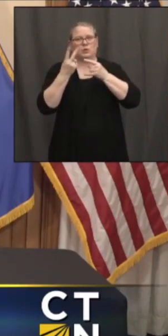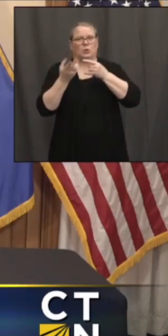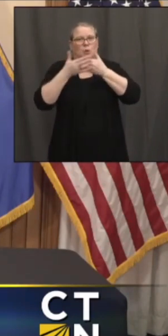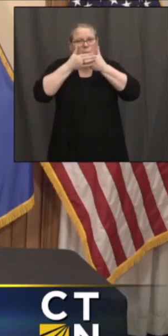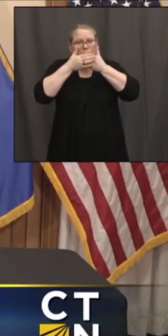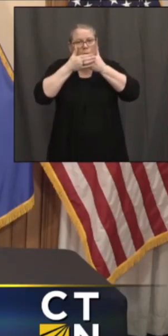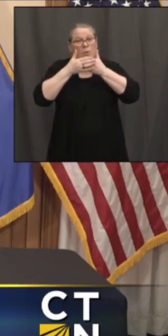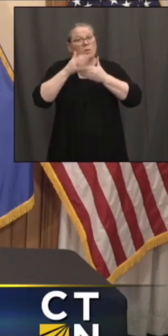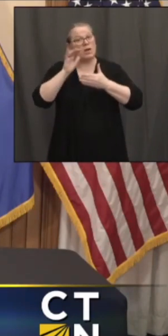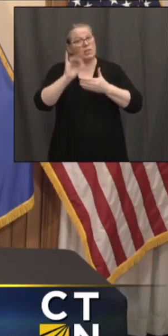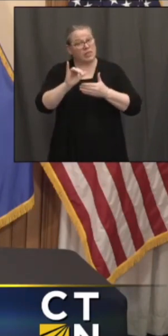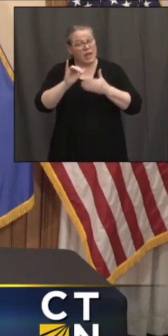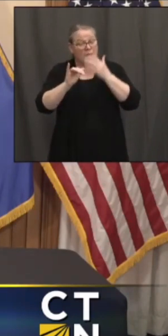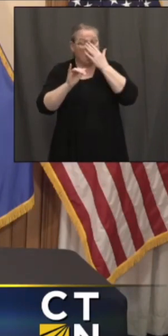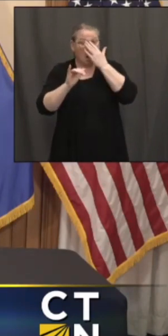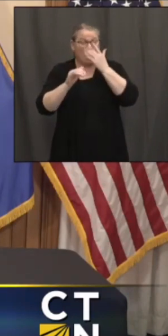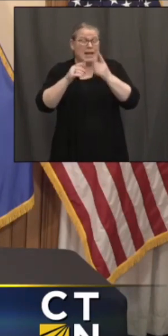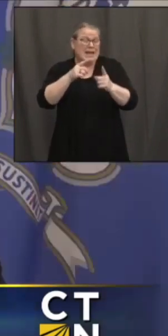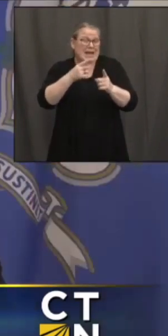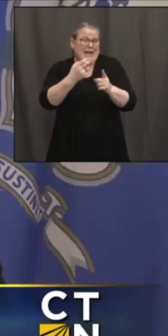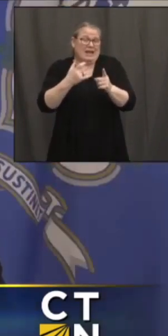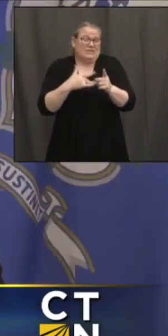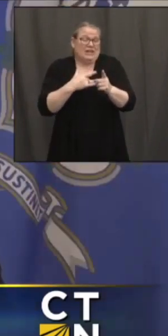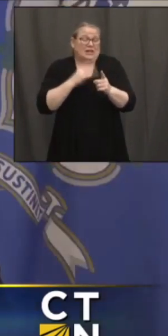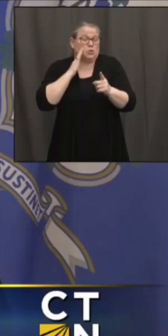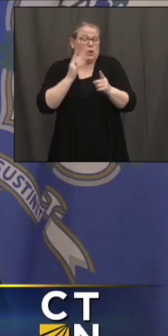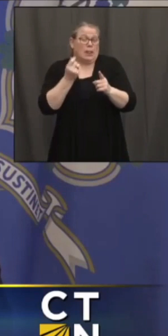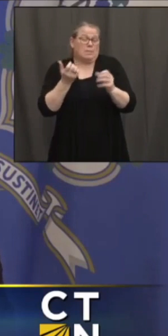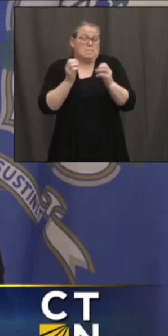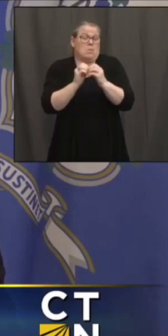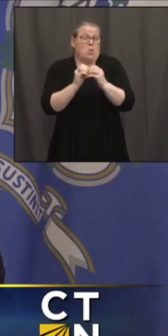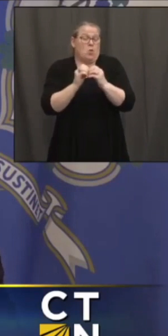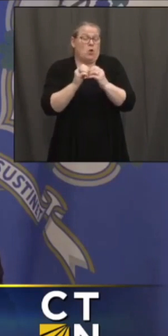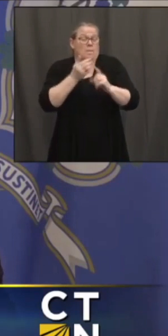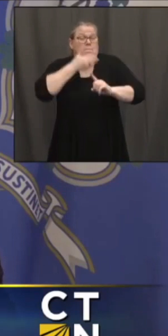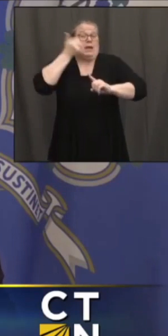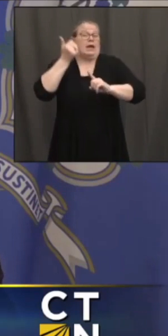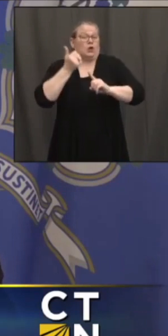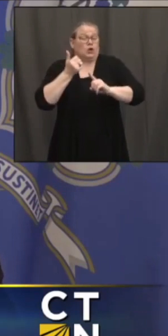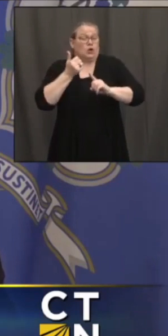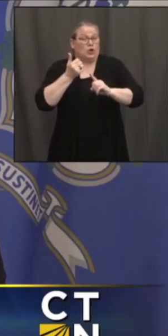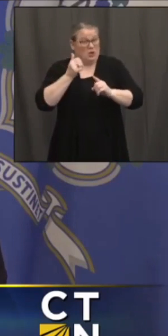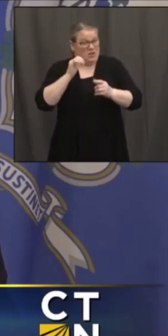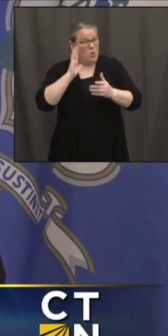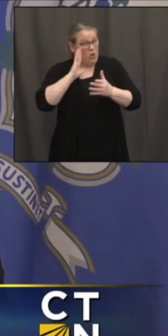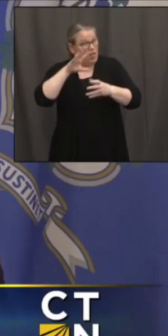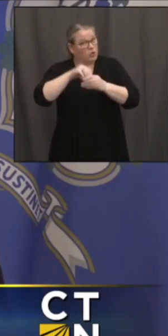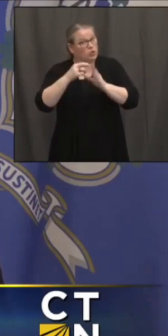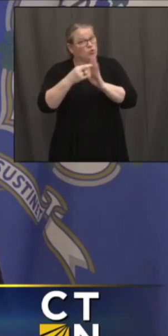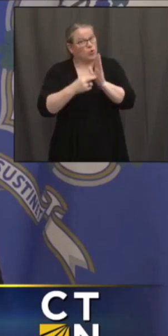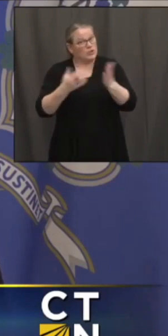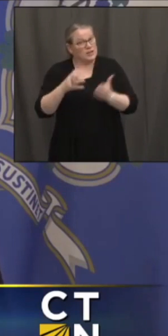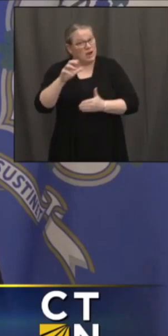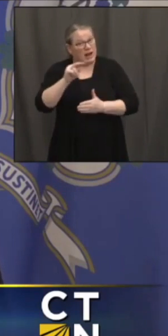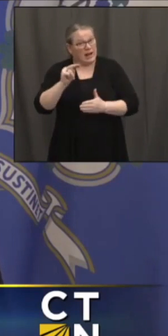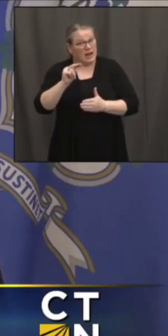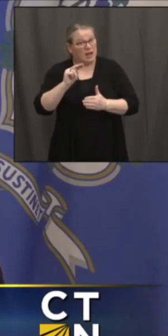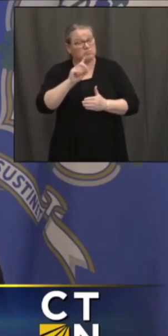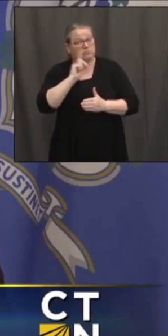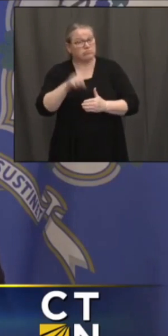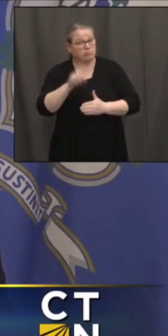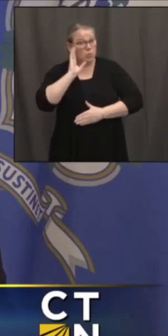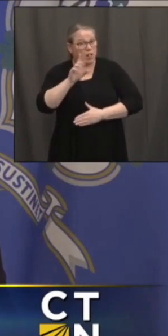rules? I'm not sure it's going to make its way in the rules, Matt, but if Dr. Fauci says, look, for a certain coterie of